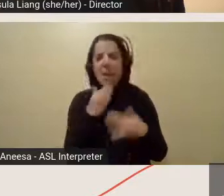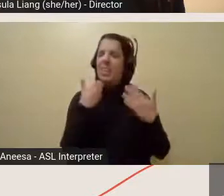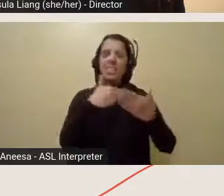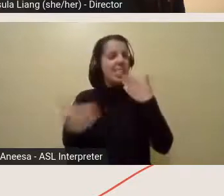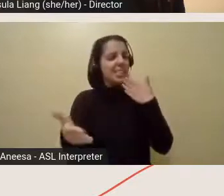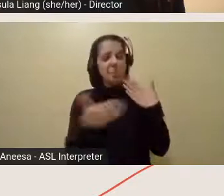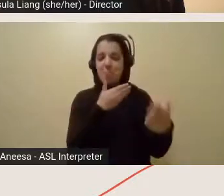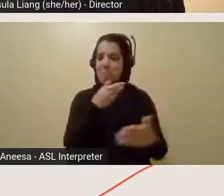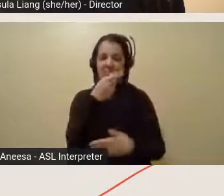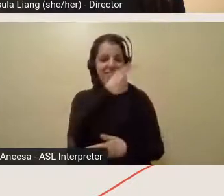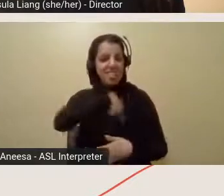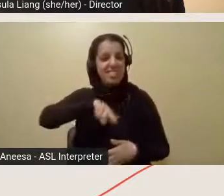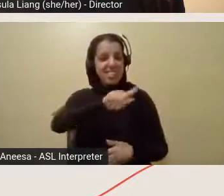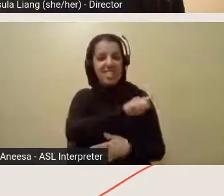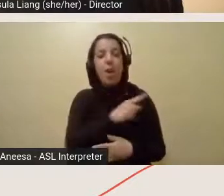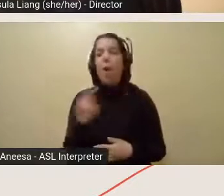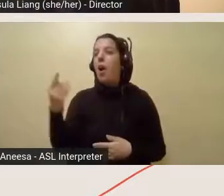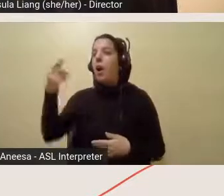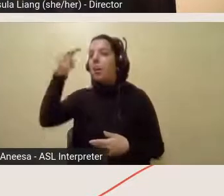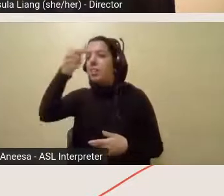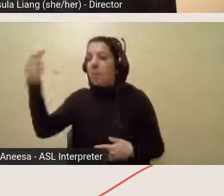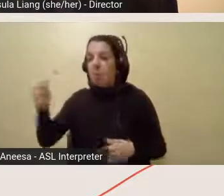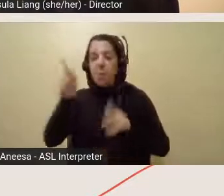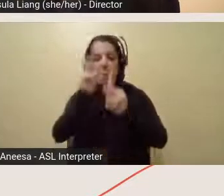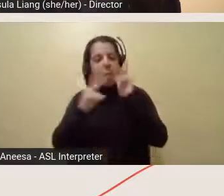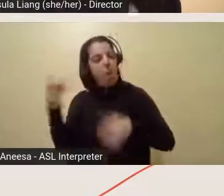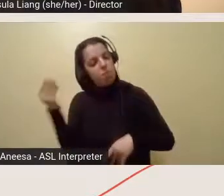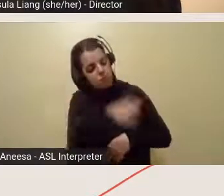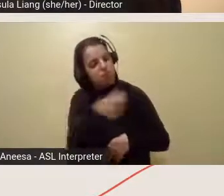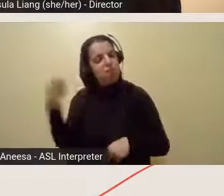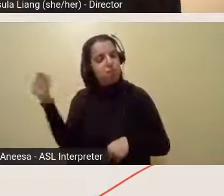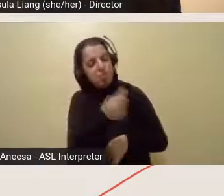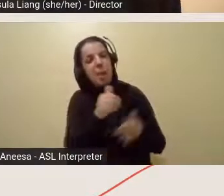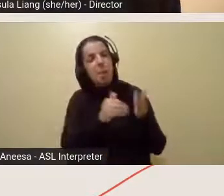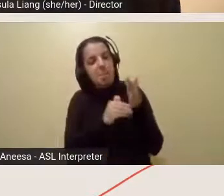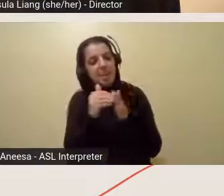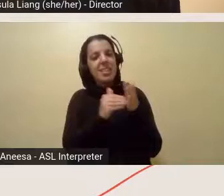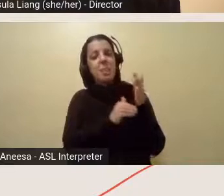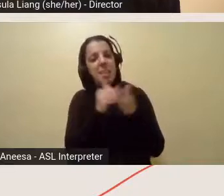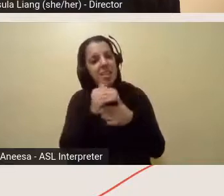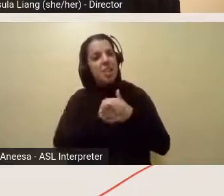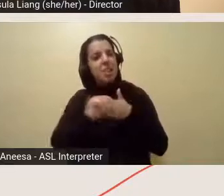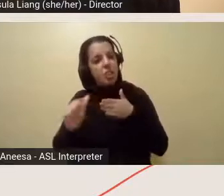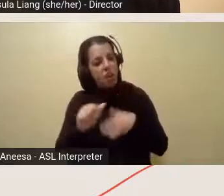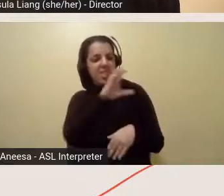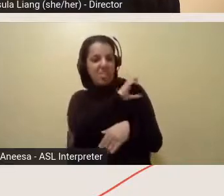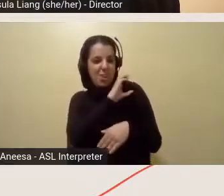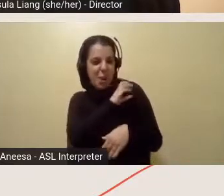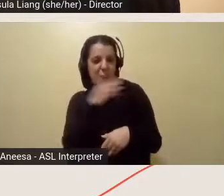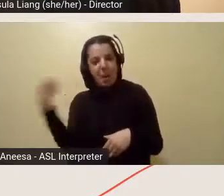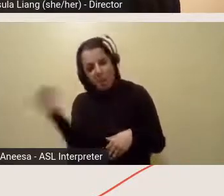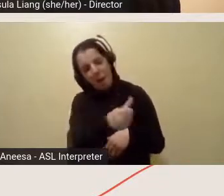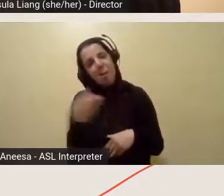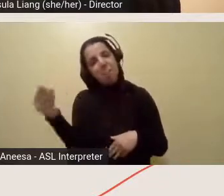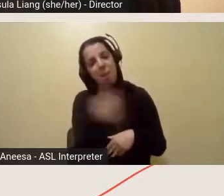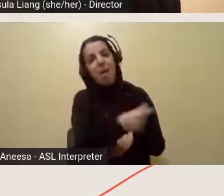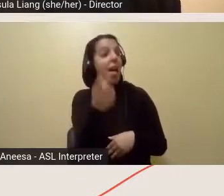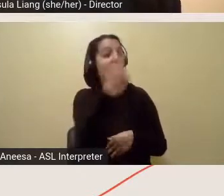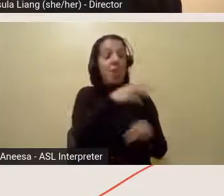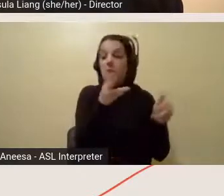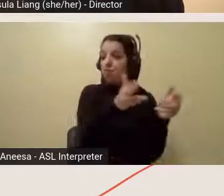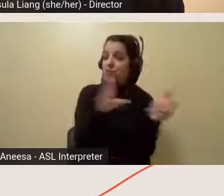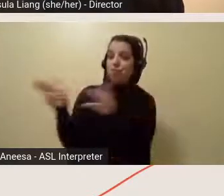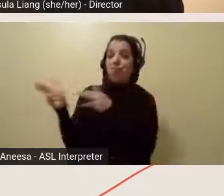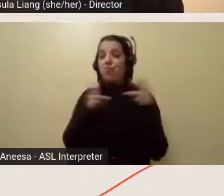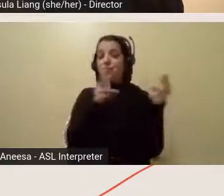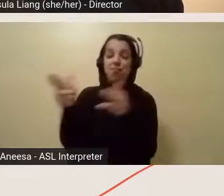It doesn't matter anything else. We're pumping millions and millions of dollars into this police force, these police forces, and they're brutalizing